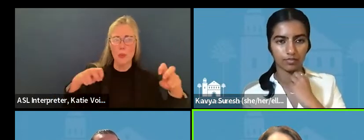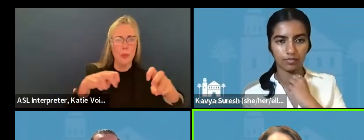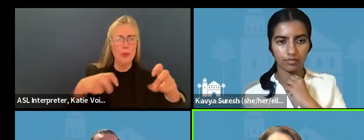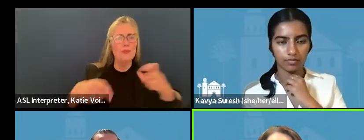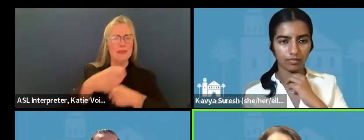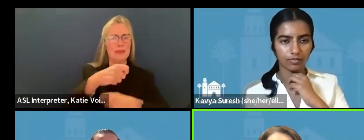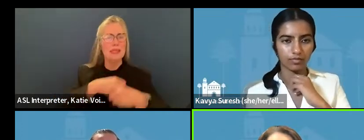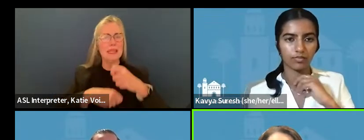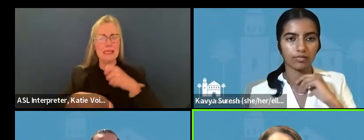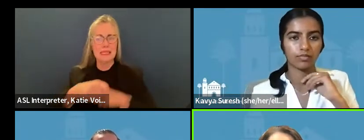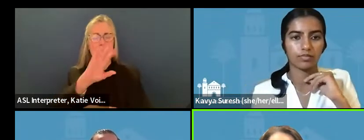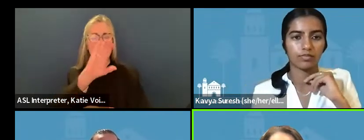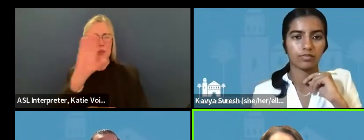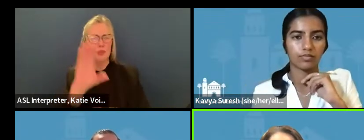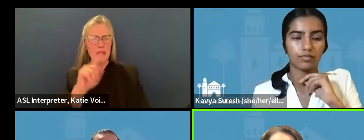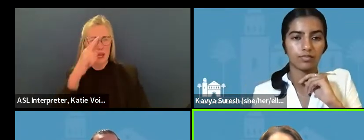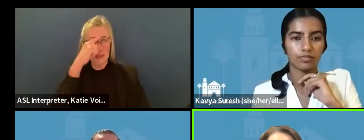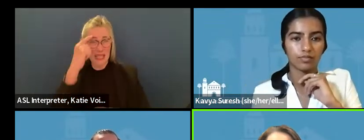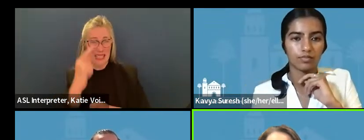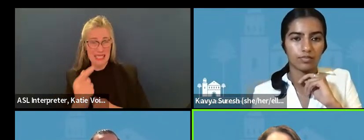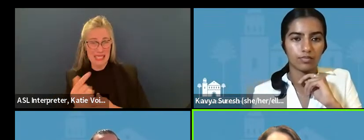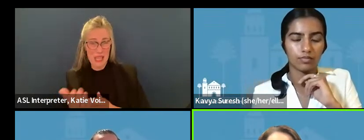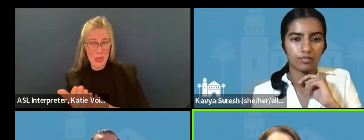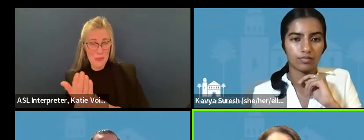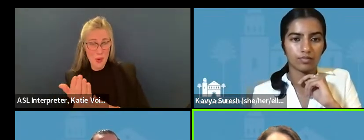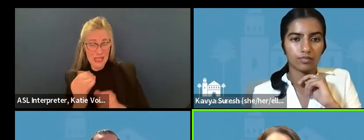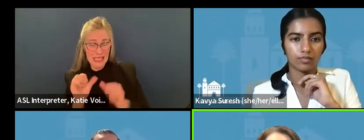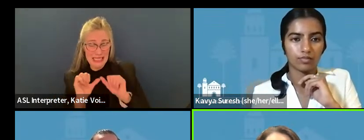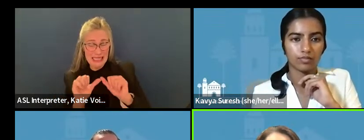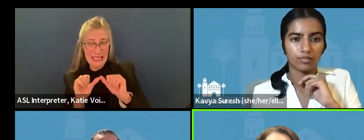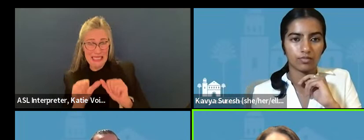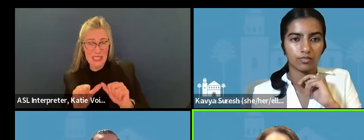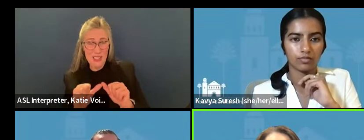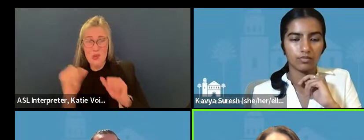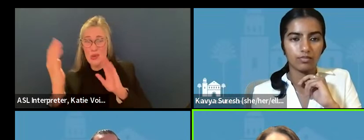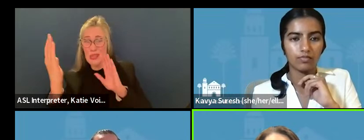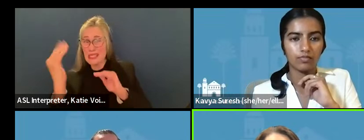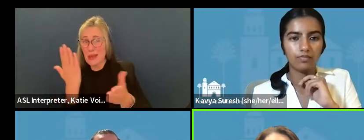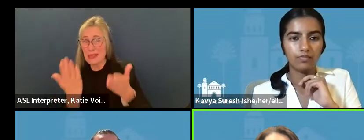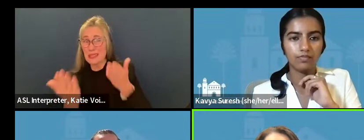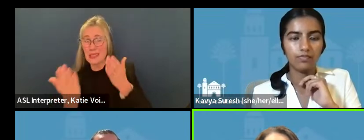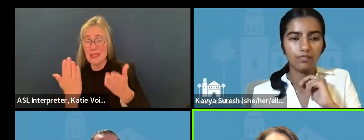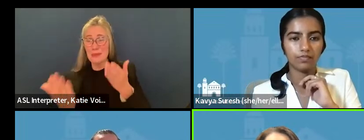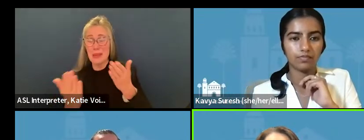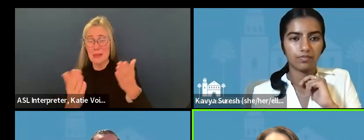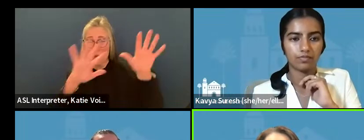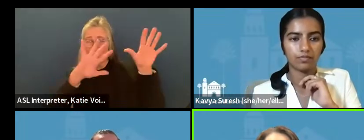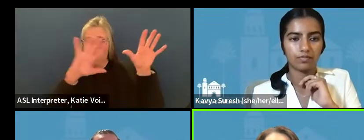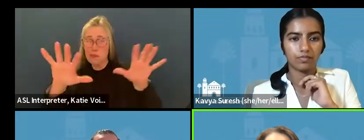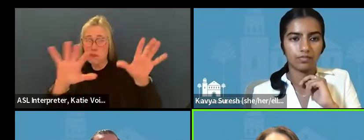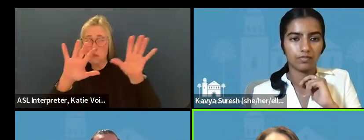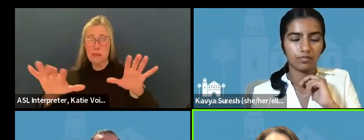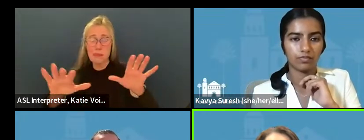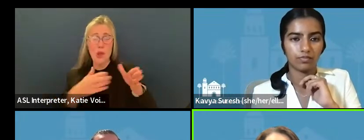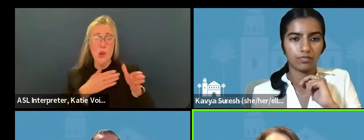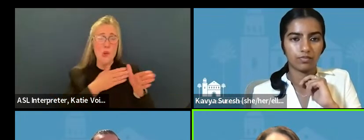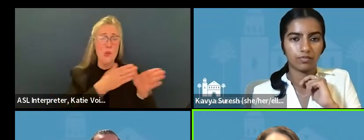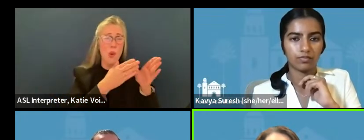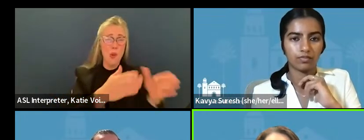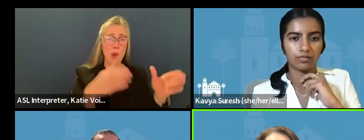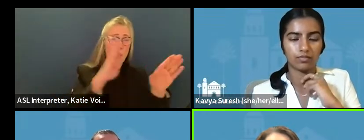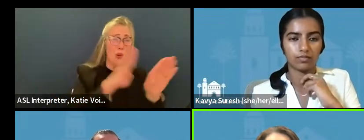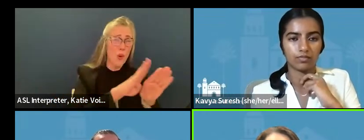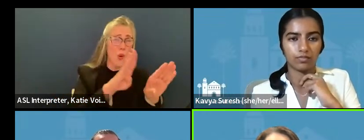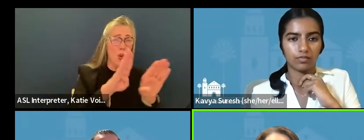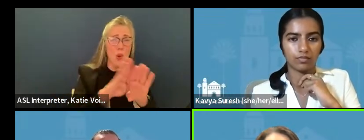weather conditions expected in the morning hours, the continued road closures, flooding, Our county sheriff, fire, and county